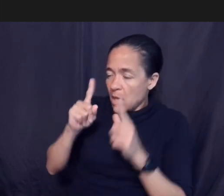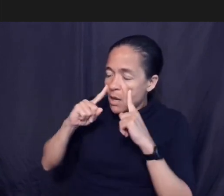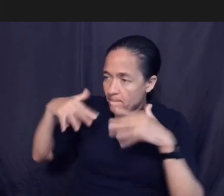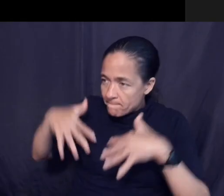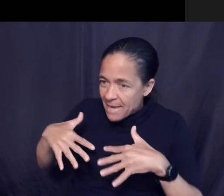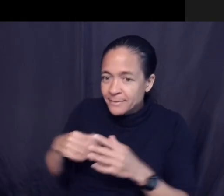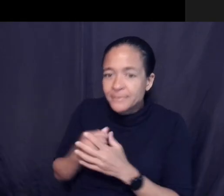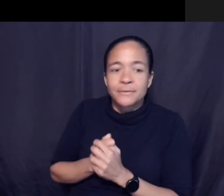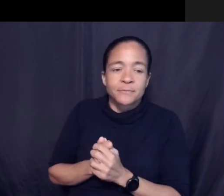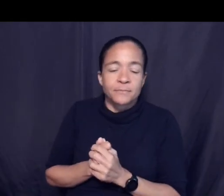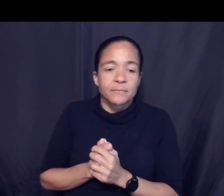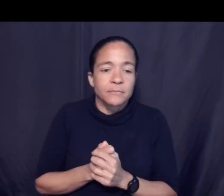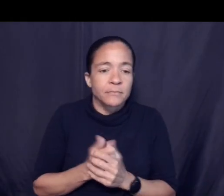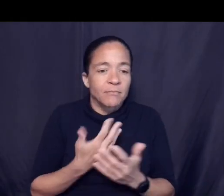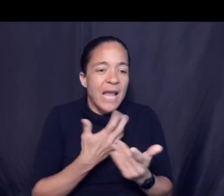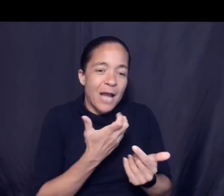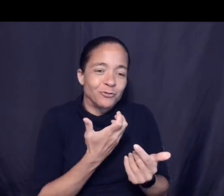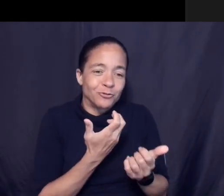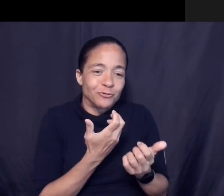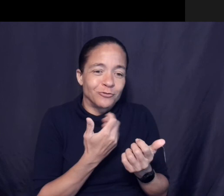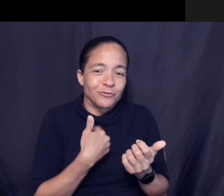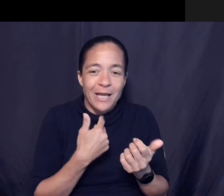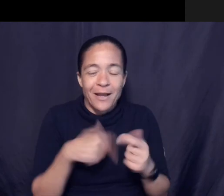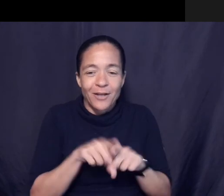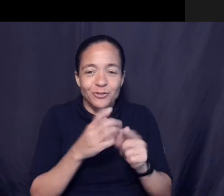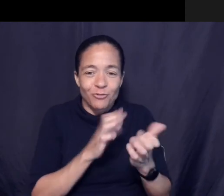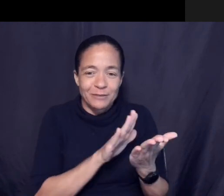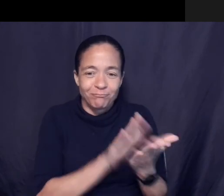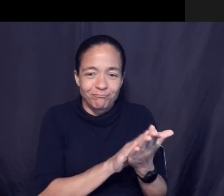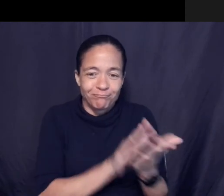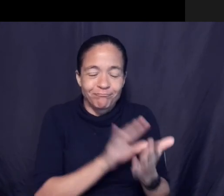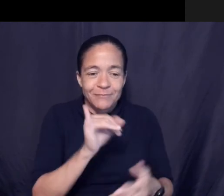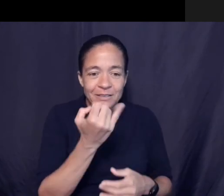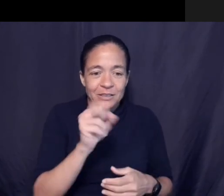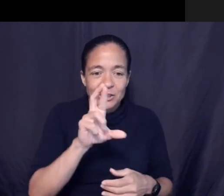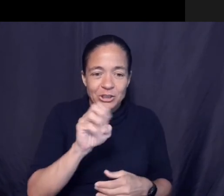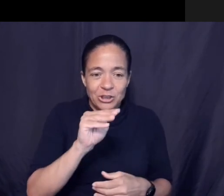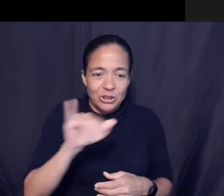truly. I also want to commend Jeremy for being on with us,